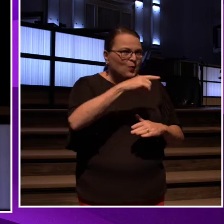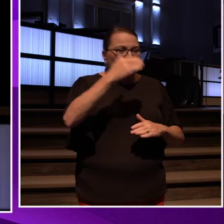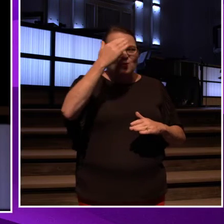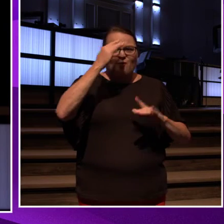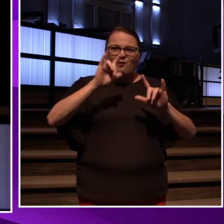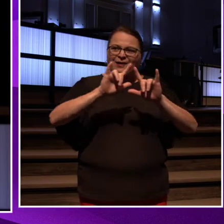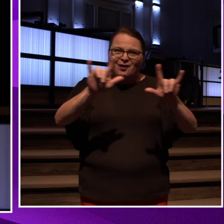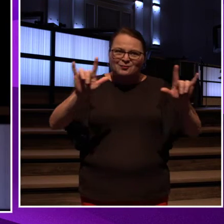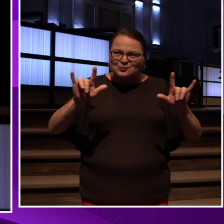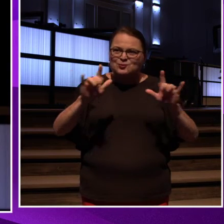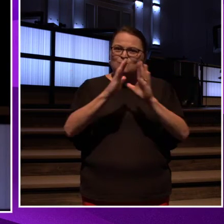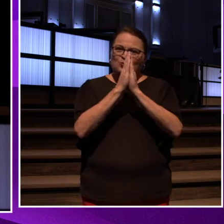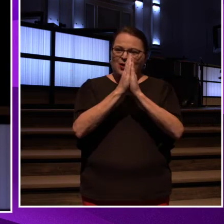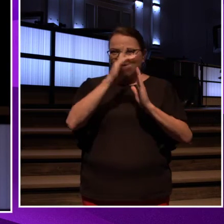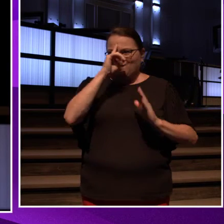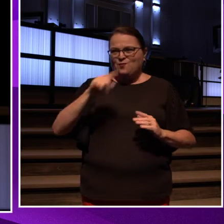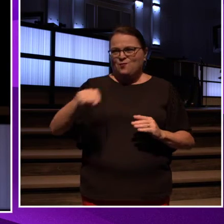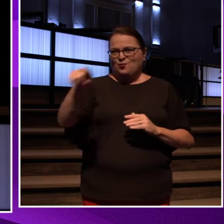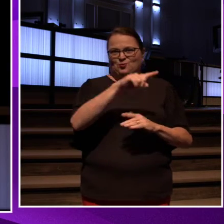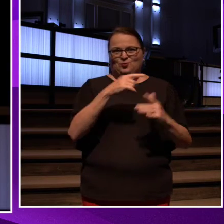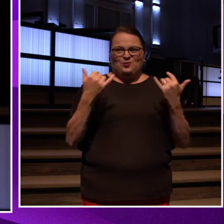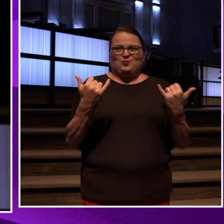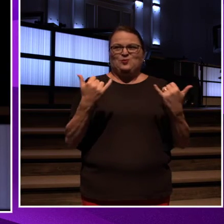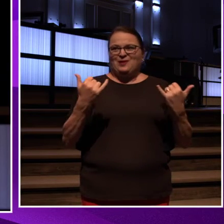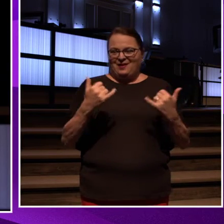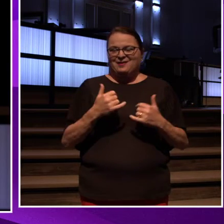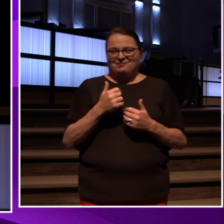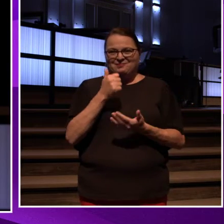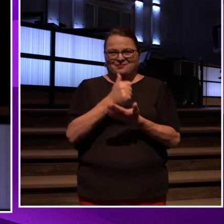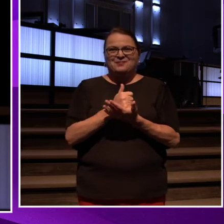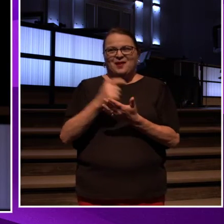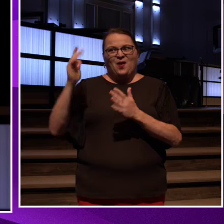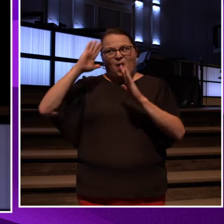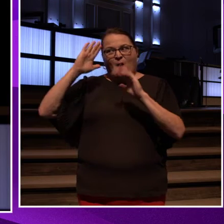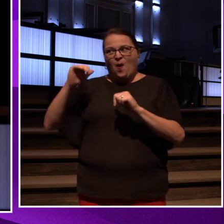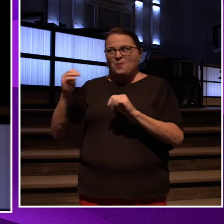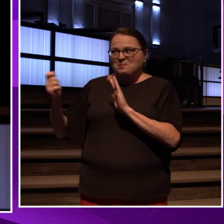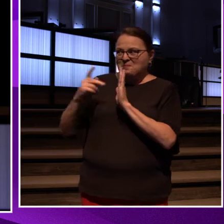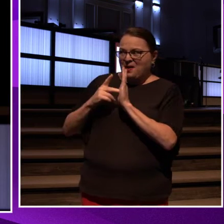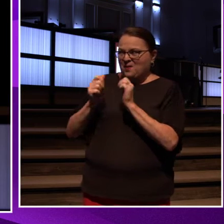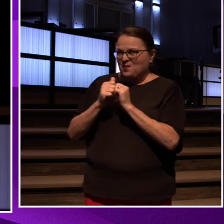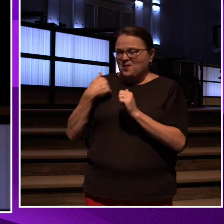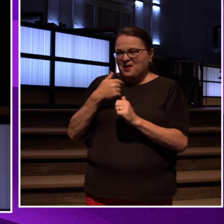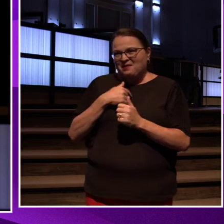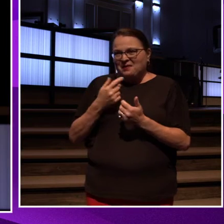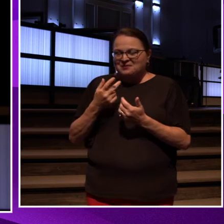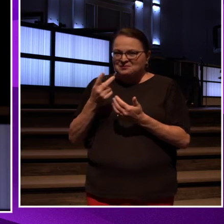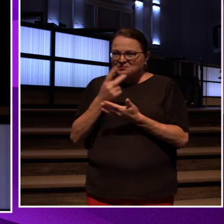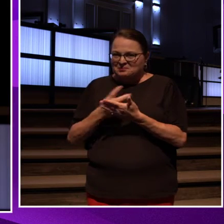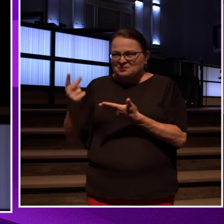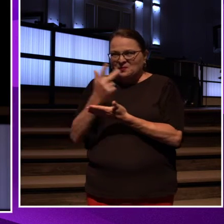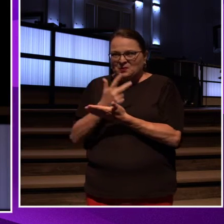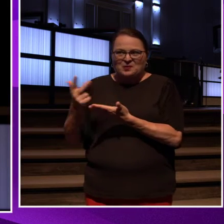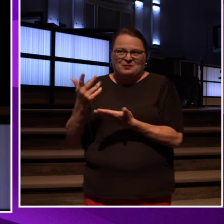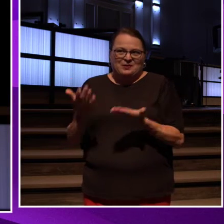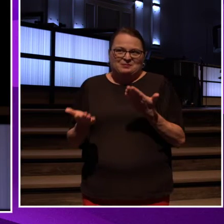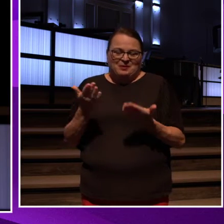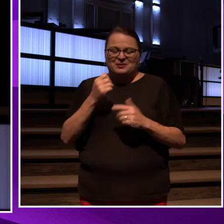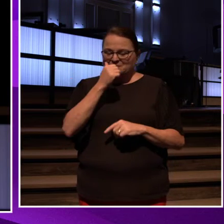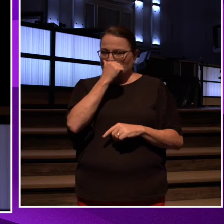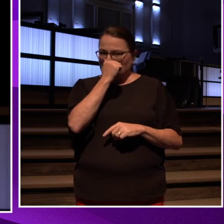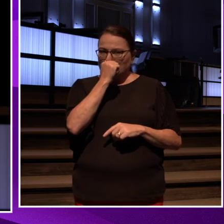he's praying for us today. Amen. And he hopes to be back with us in a few weeks or so. So just turn in your Bibles today